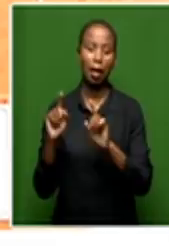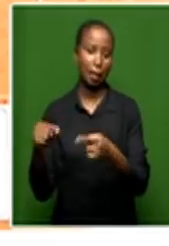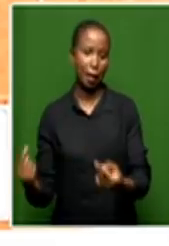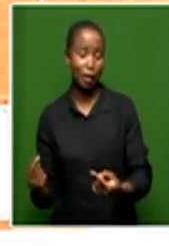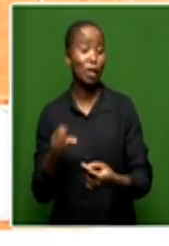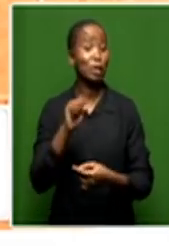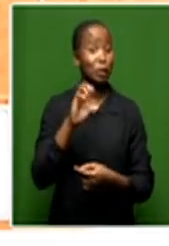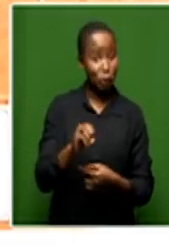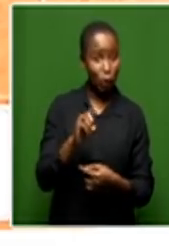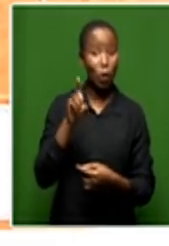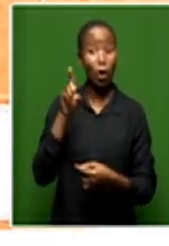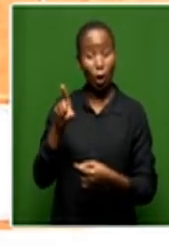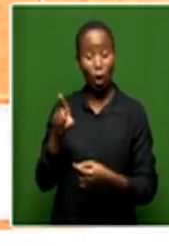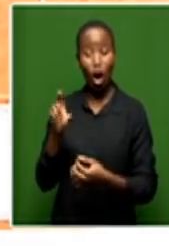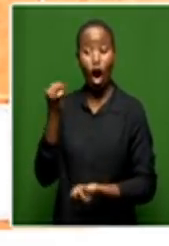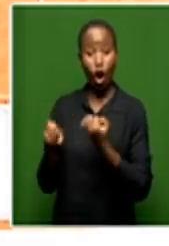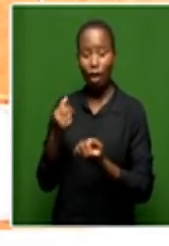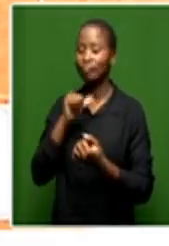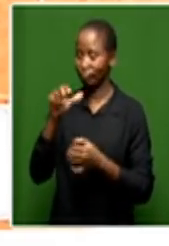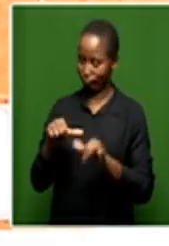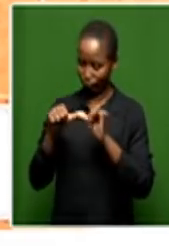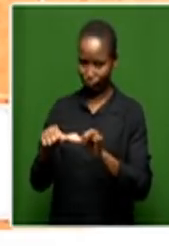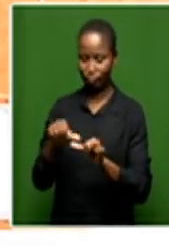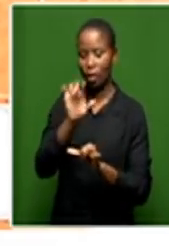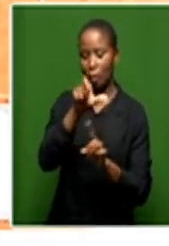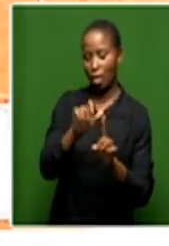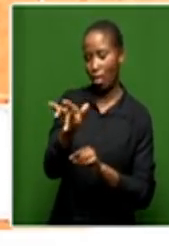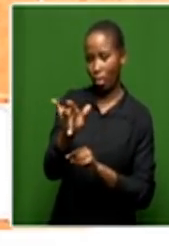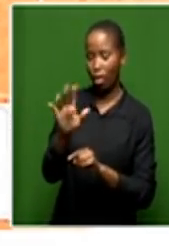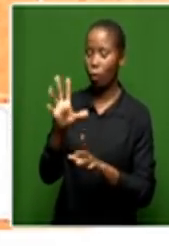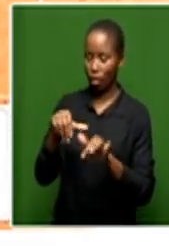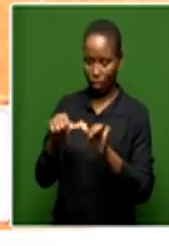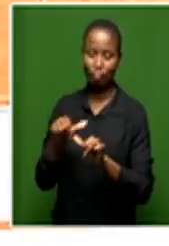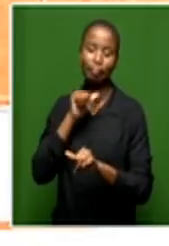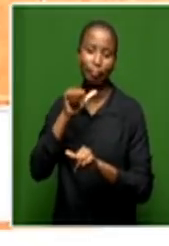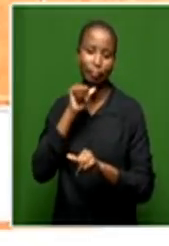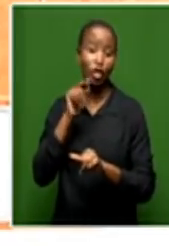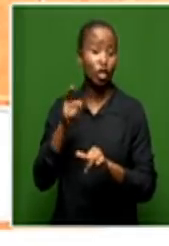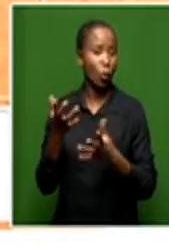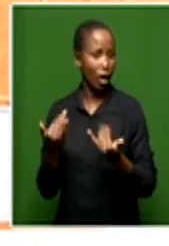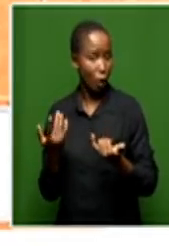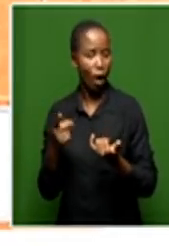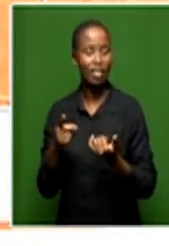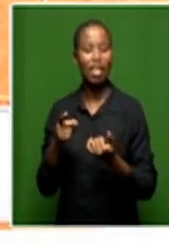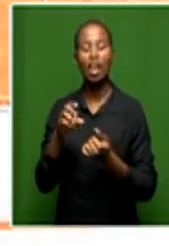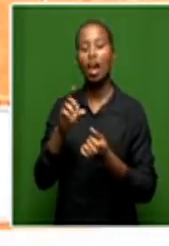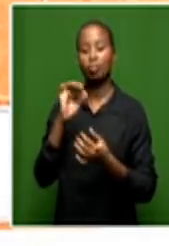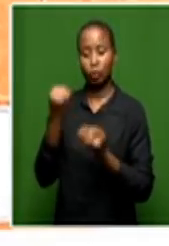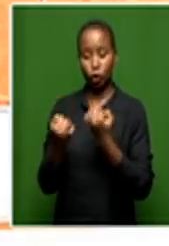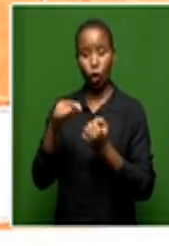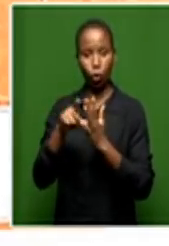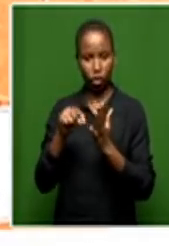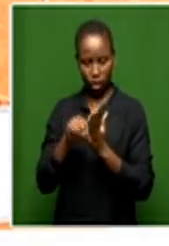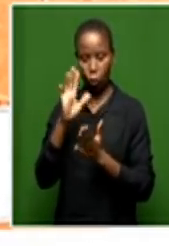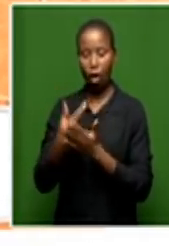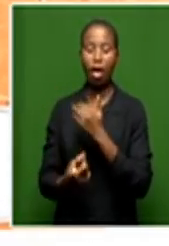will be happening in his absentia. But from today, we are expecting that that trial date will be set. Talks are that it's going to